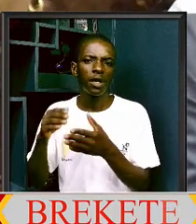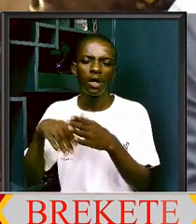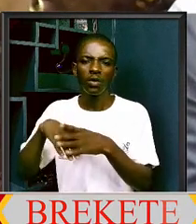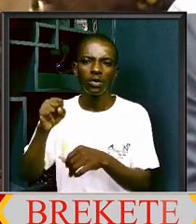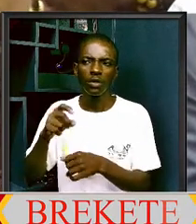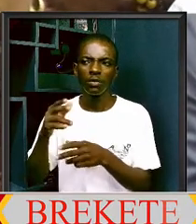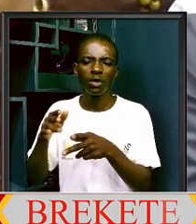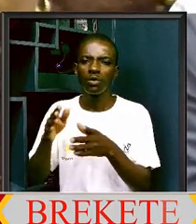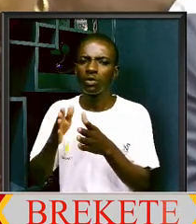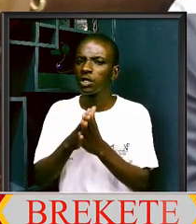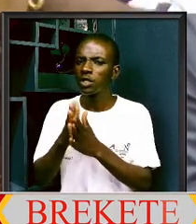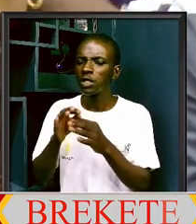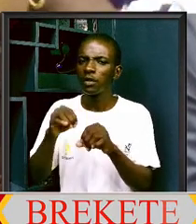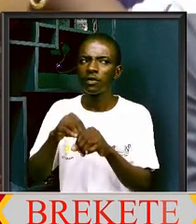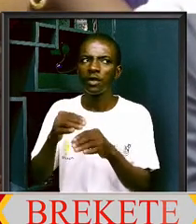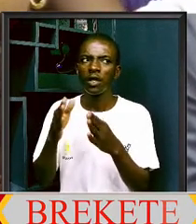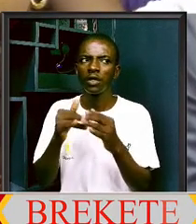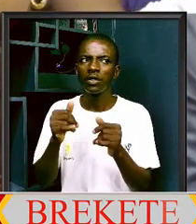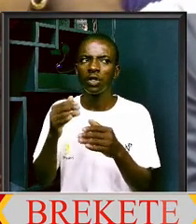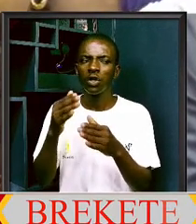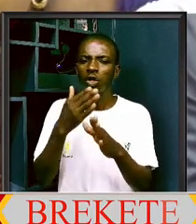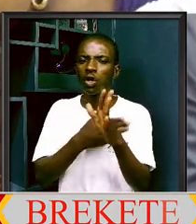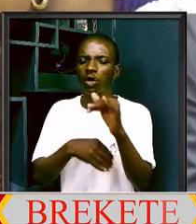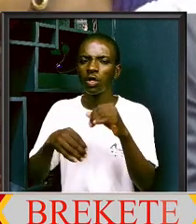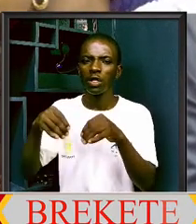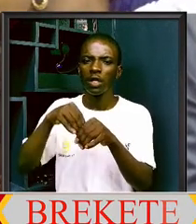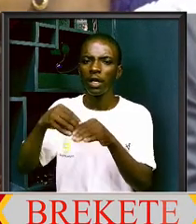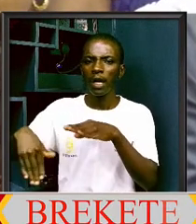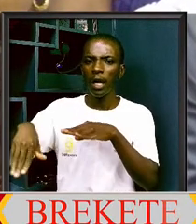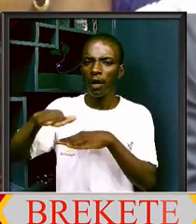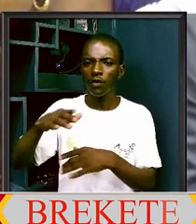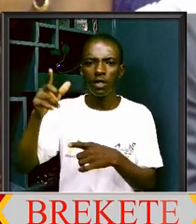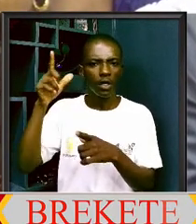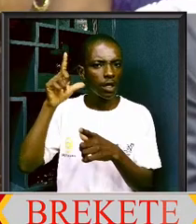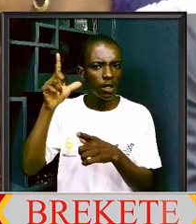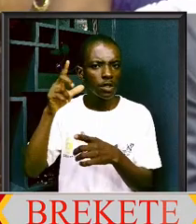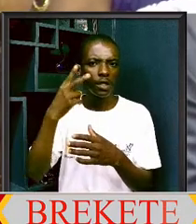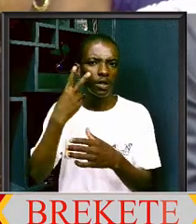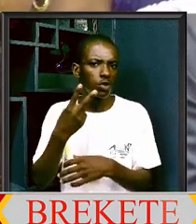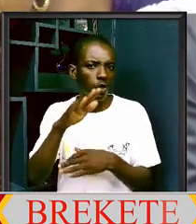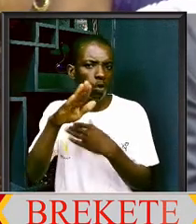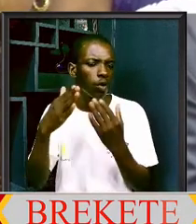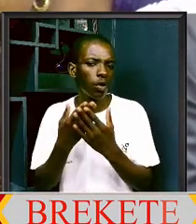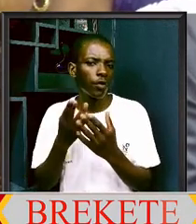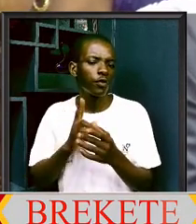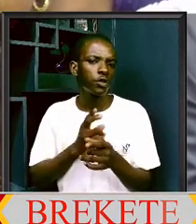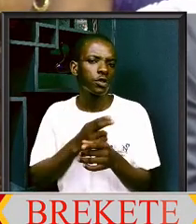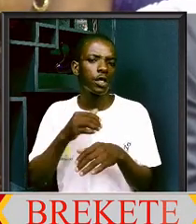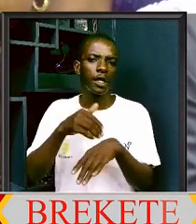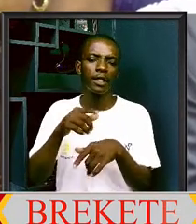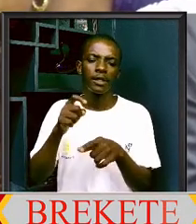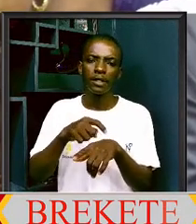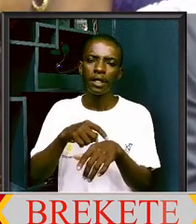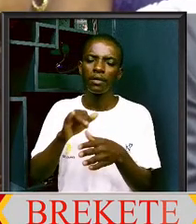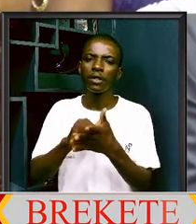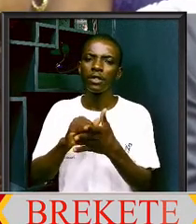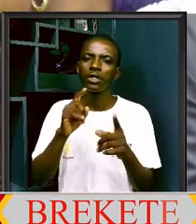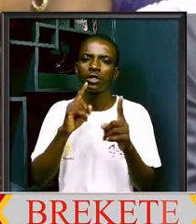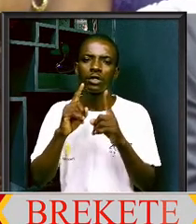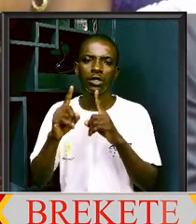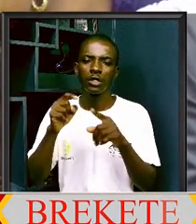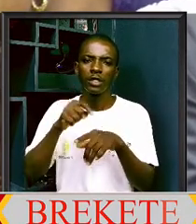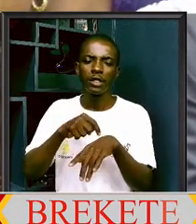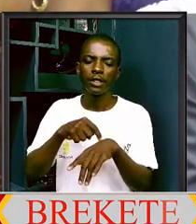house okay yeah God in heaven is watching and listening to all of us okay as the time where talk say